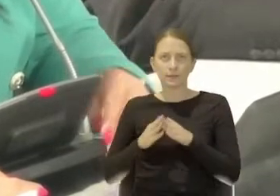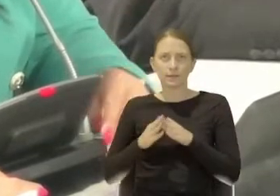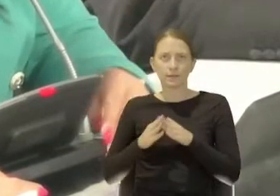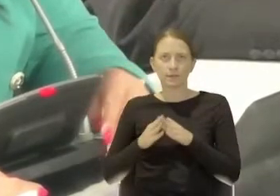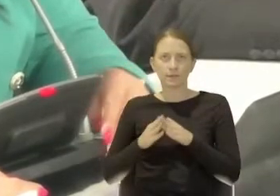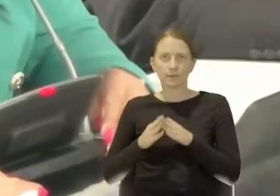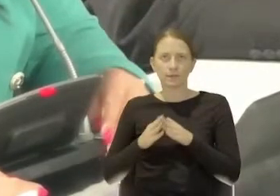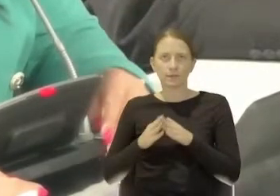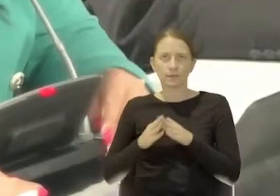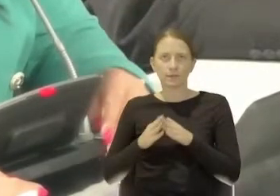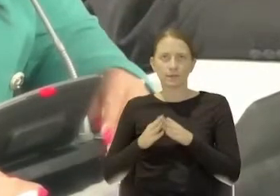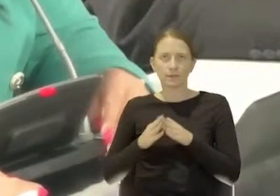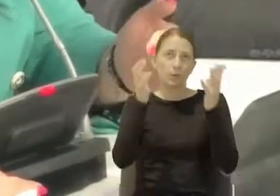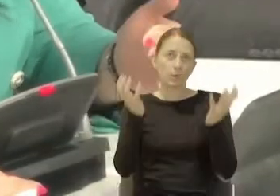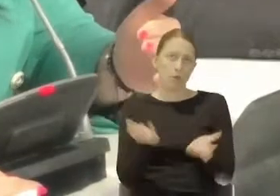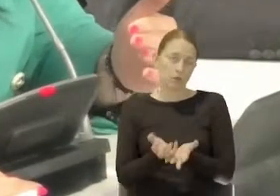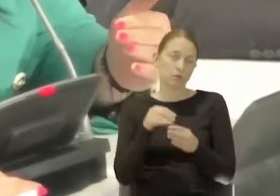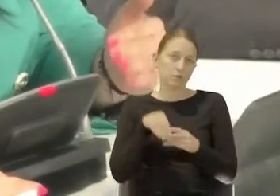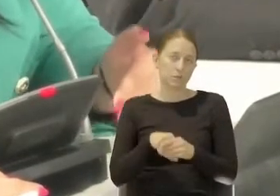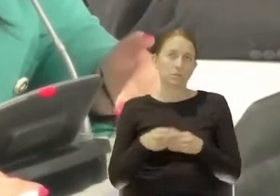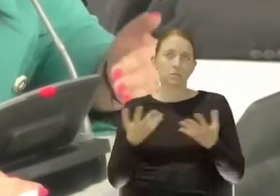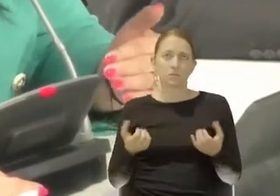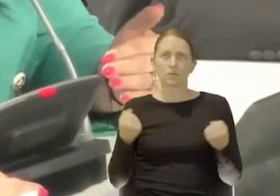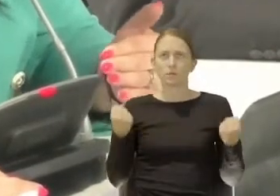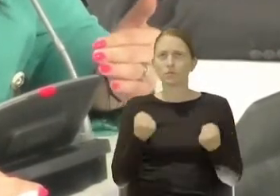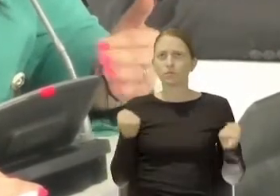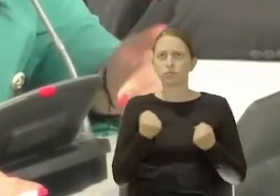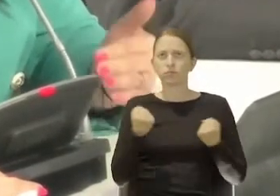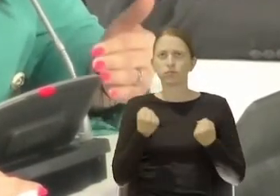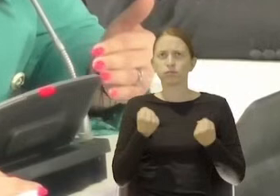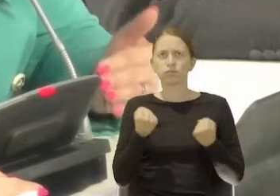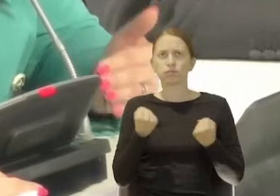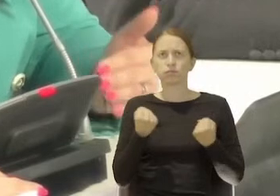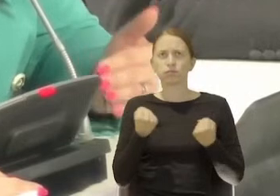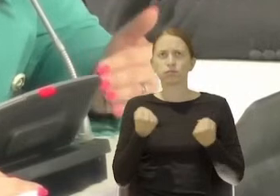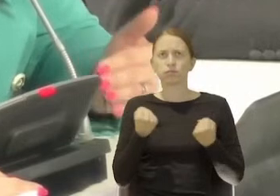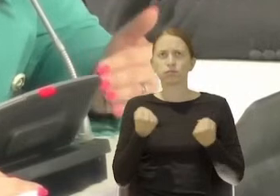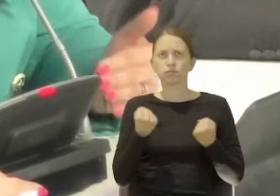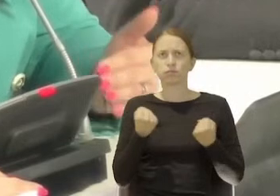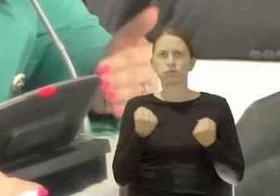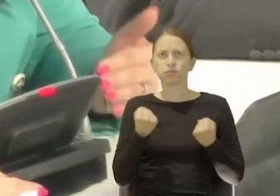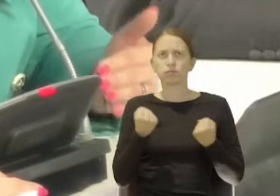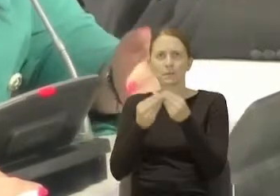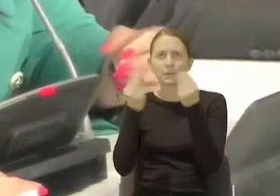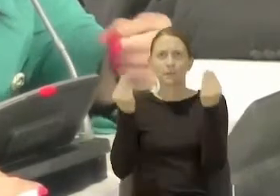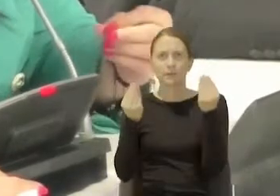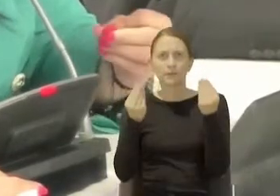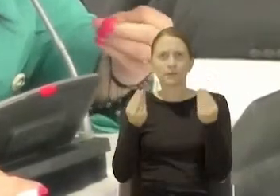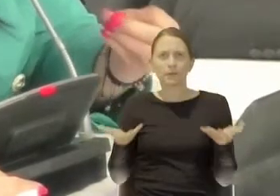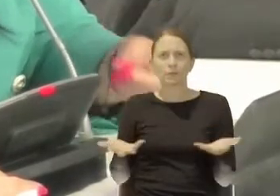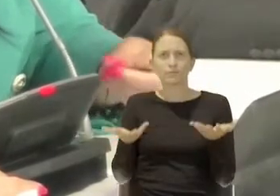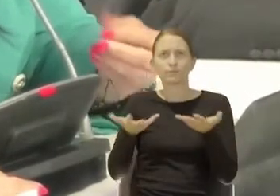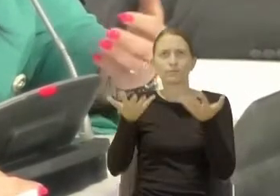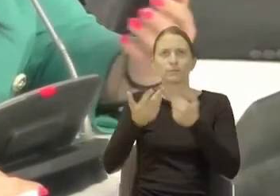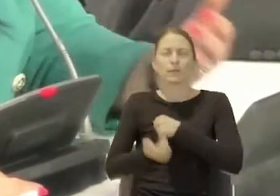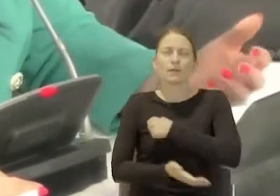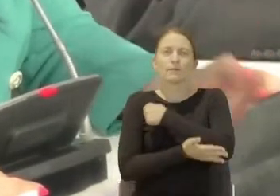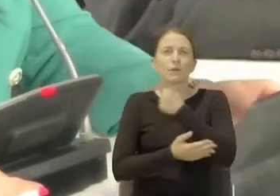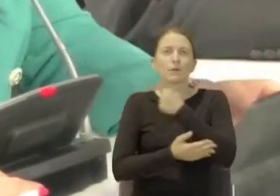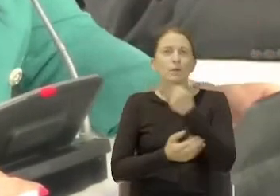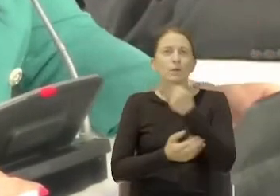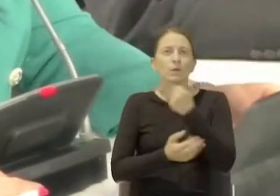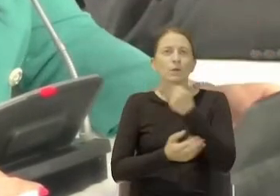capacity of cities to plan and respond to different types of crises by increasing